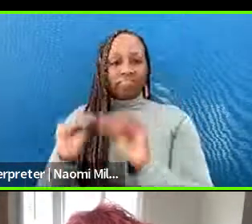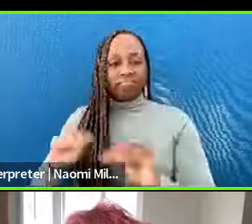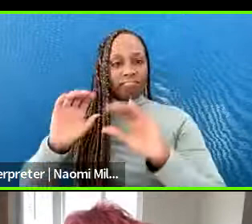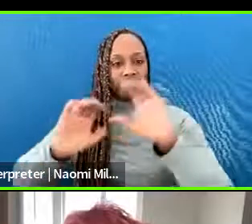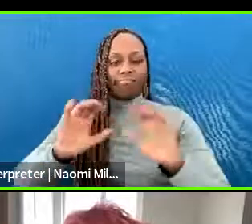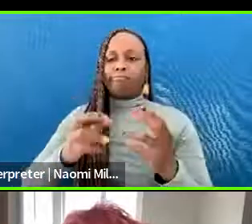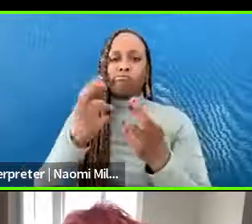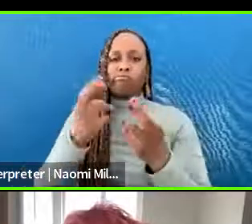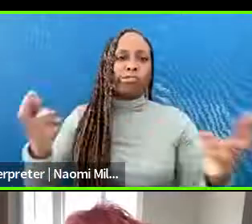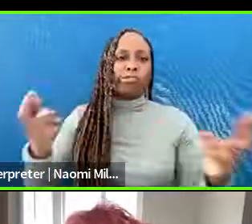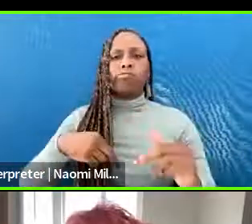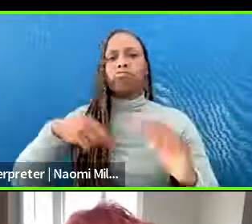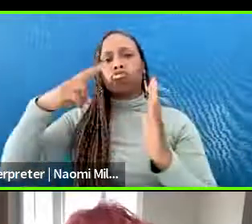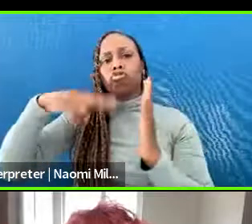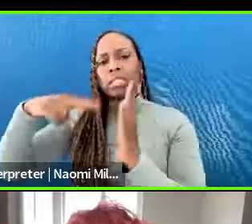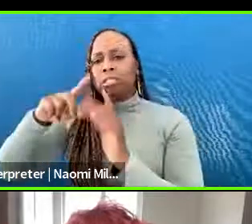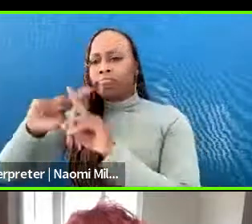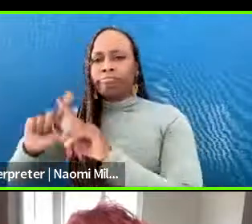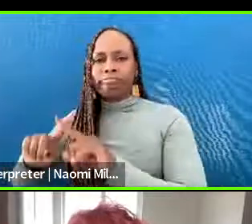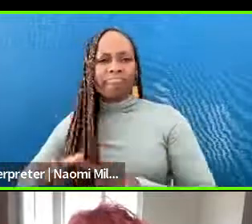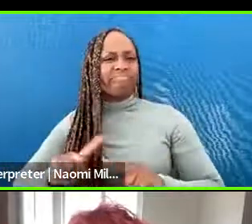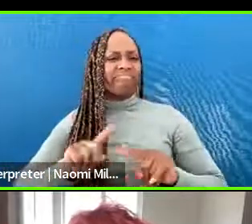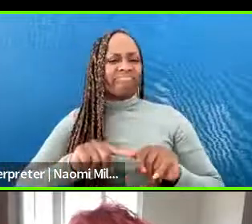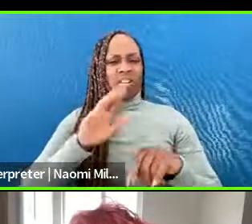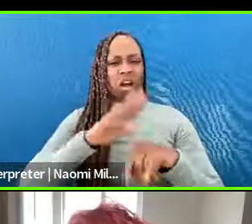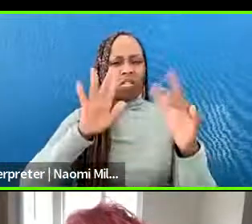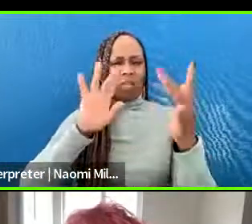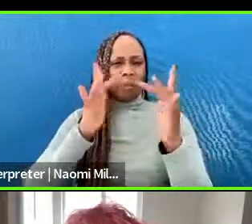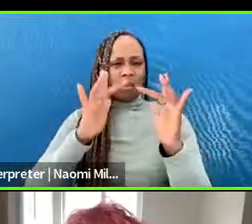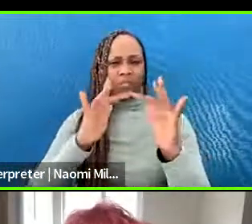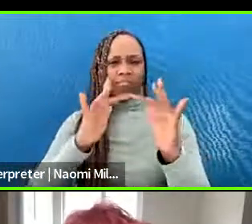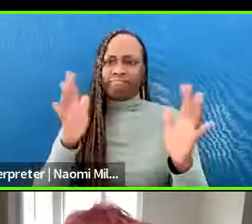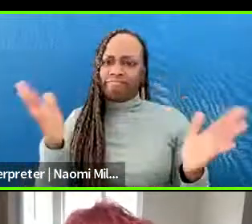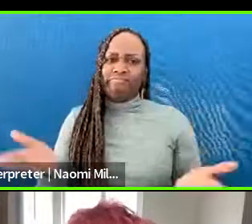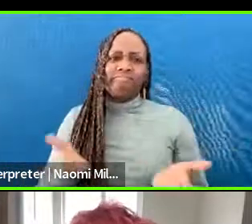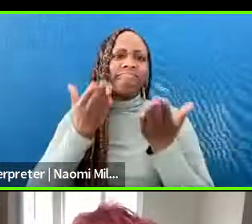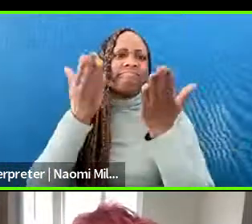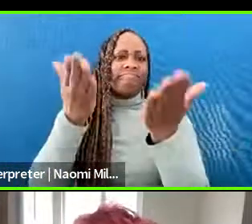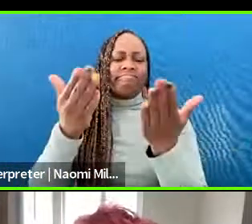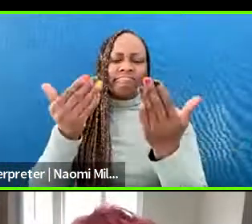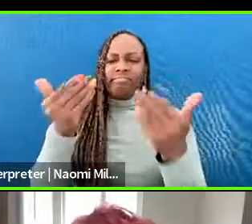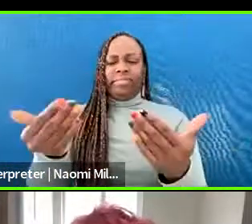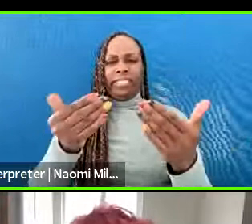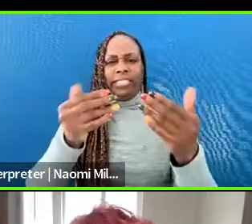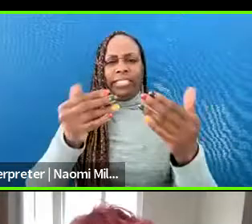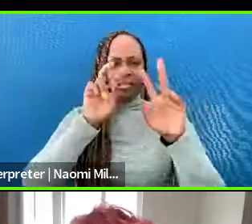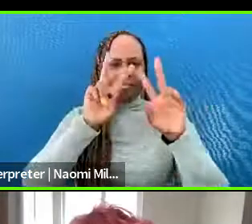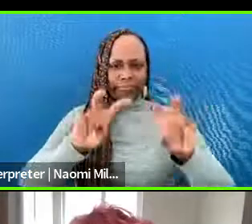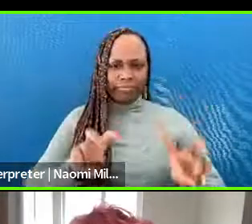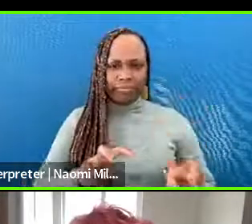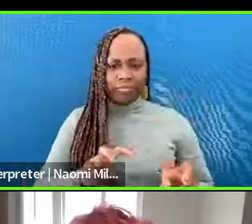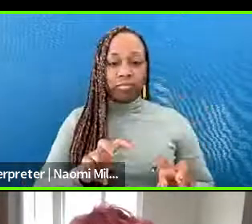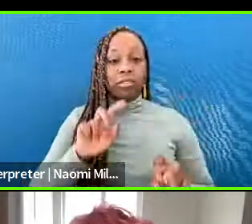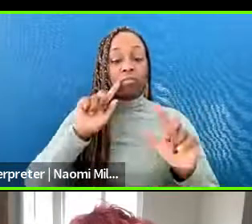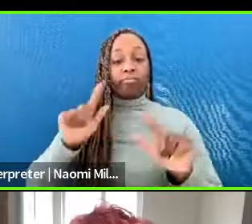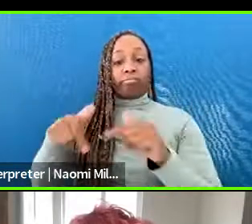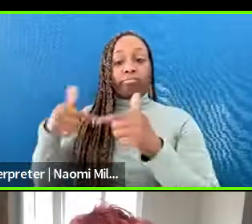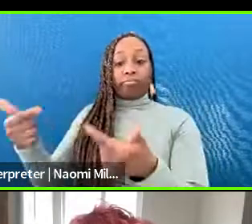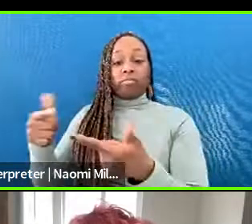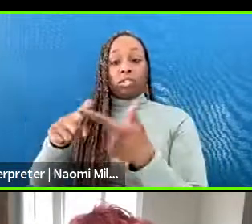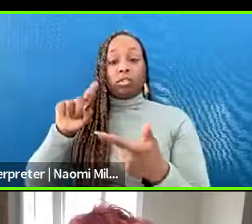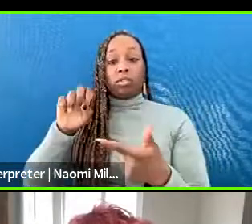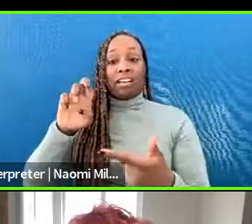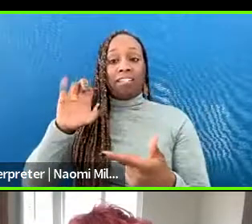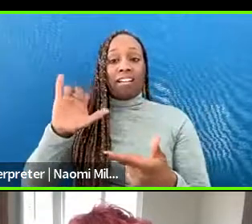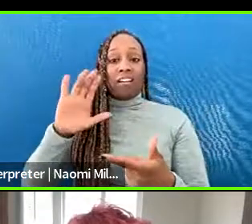readings, all sorts of things on that website that I highly recommend people to go to. I'm going to hand it over to Eric for final comments, who I believe